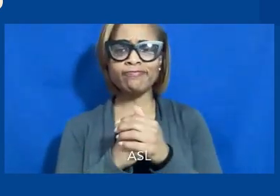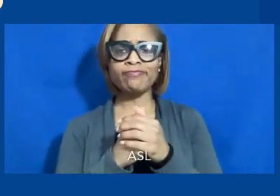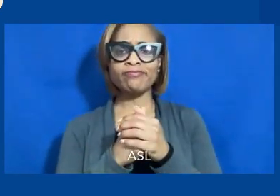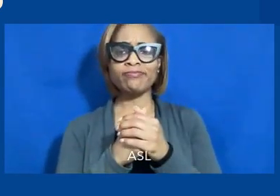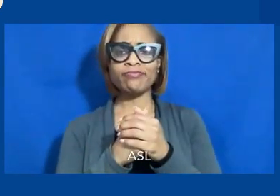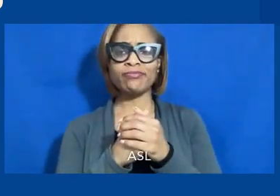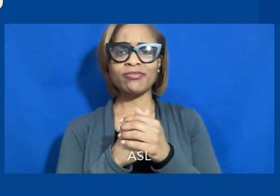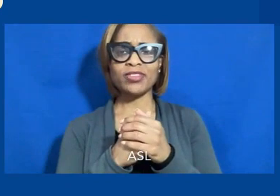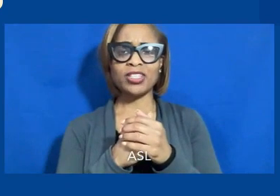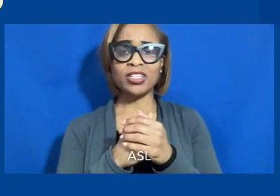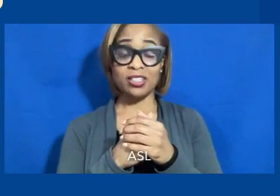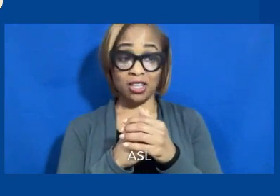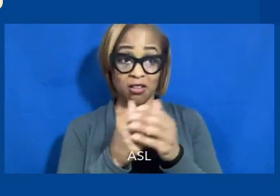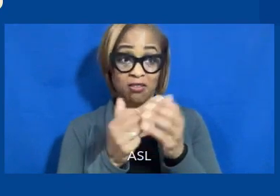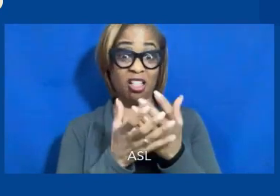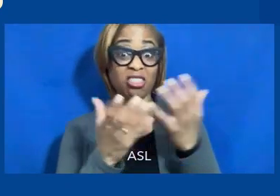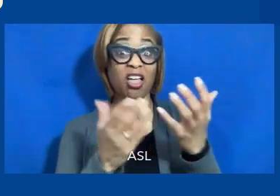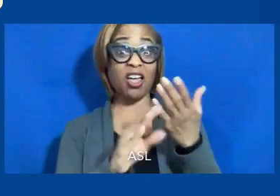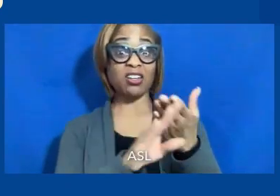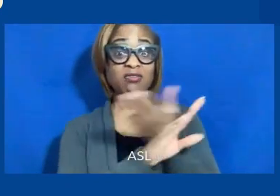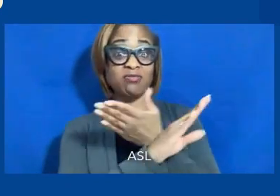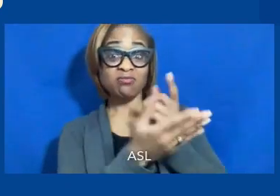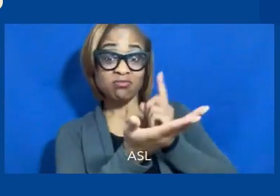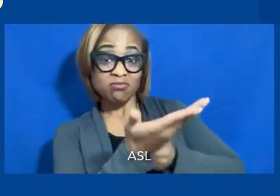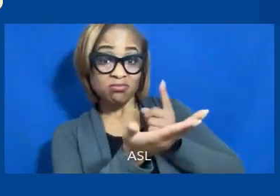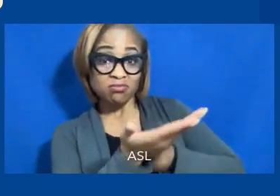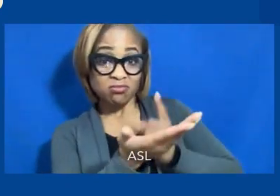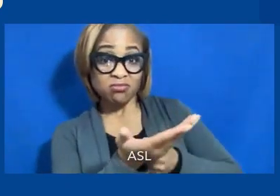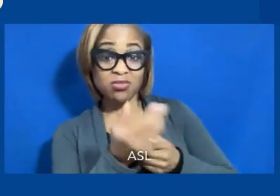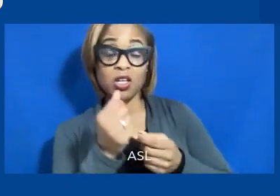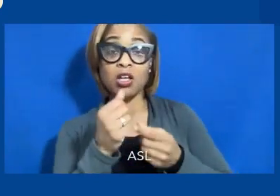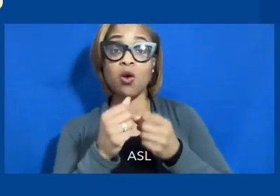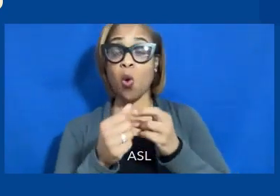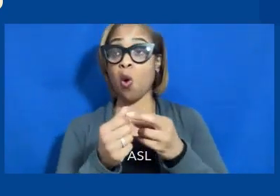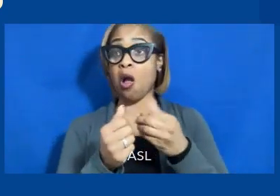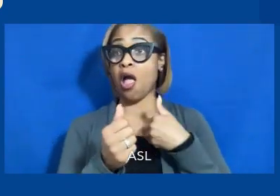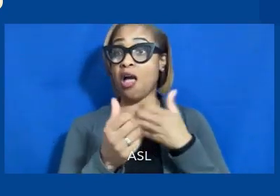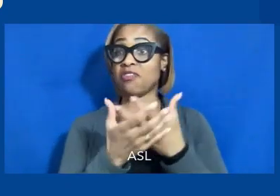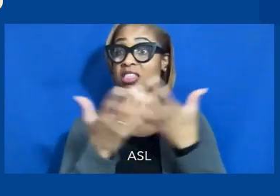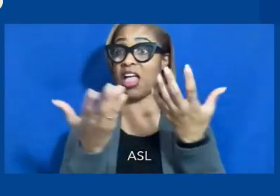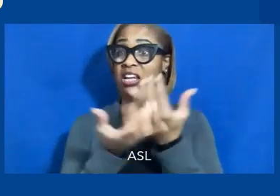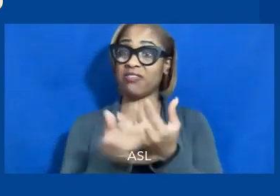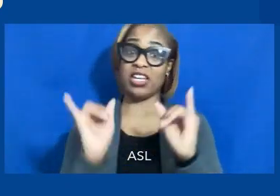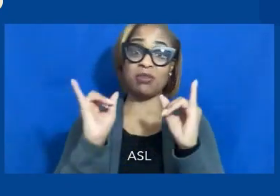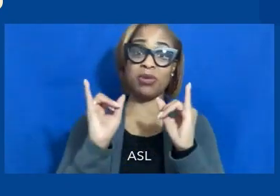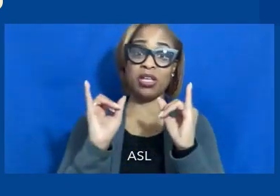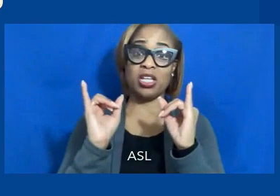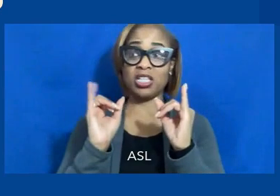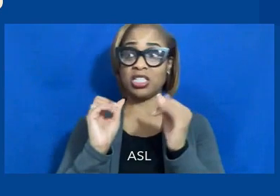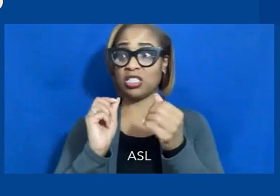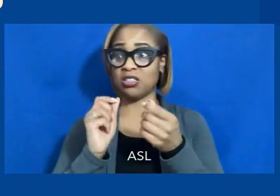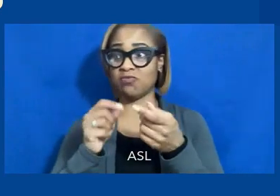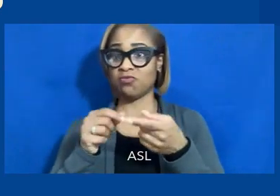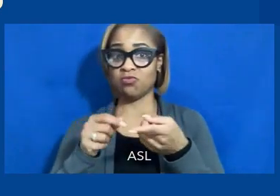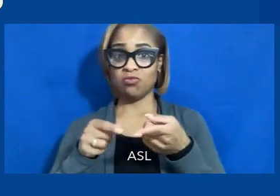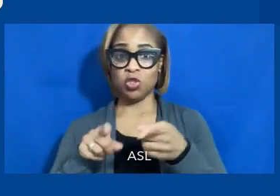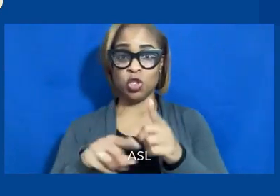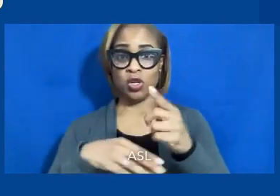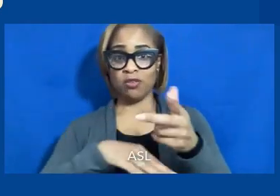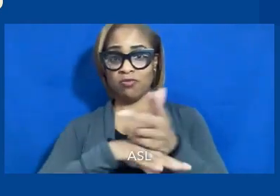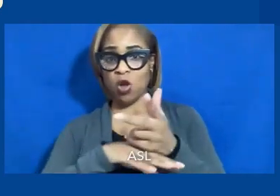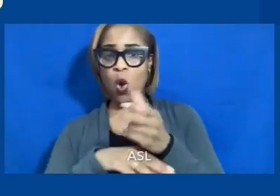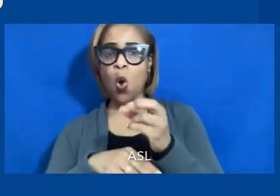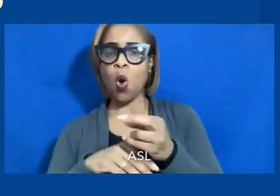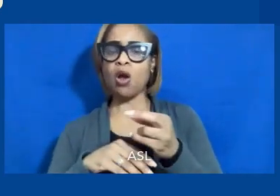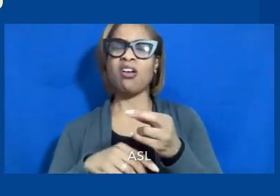do a lot of conversation ahead of time, and then is there a lot of independence in the moment? Or is it they don't know how to describe